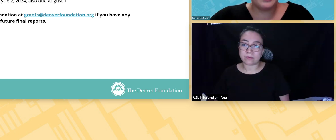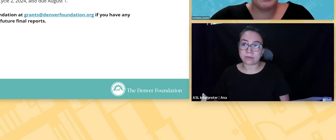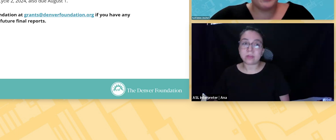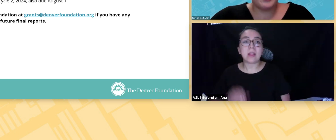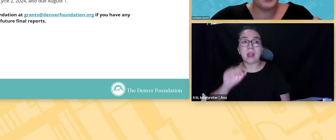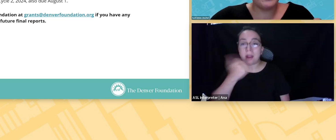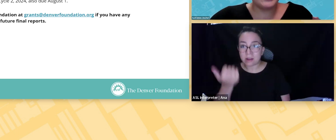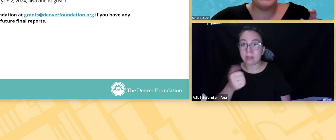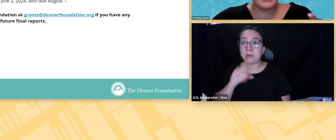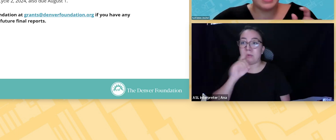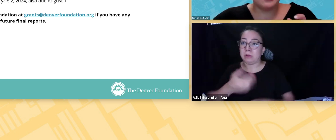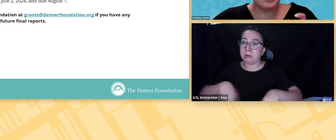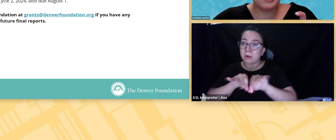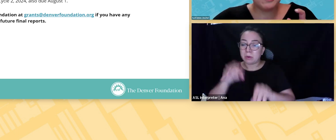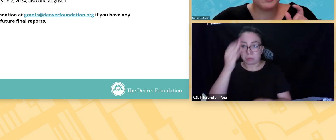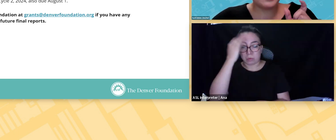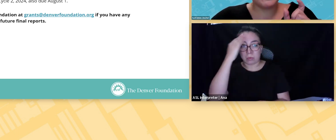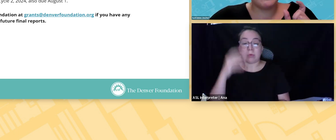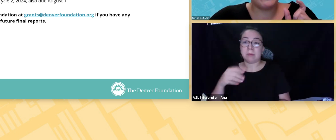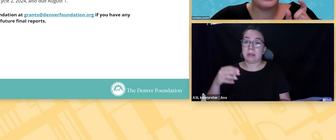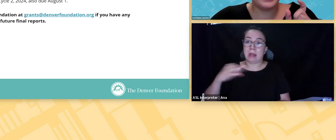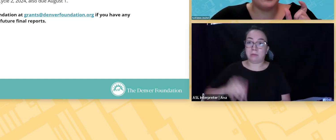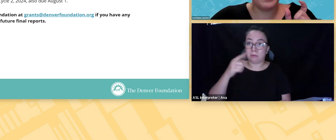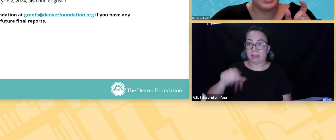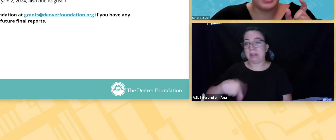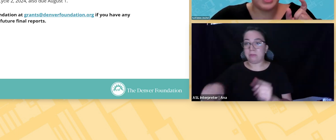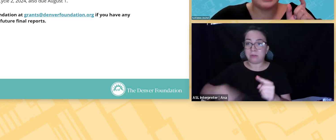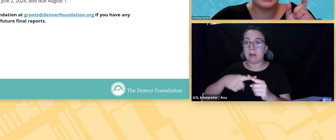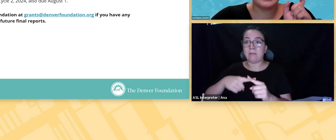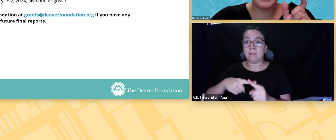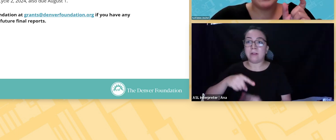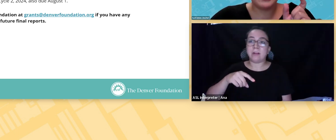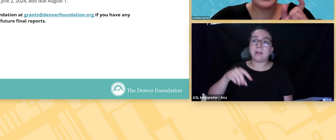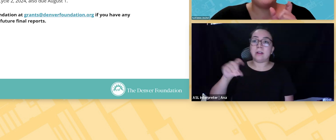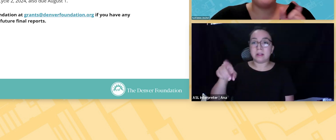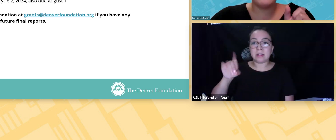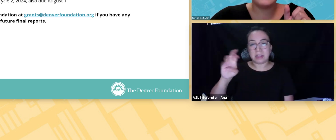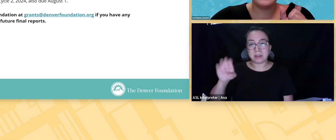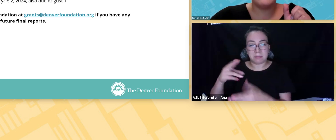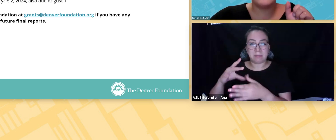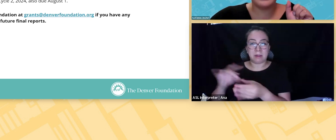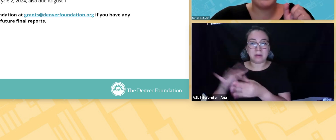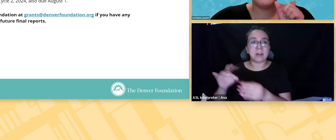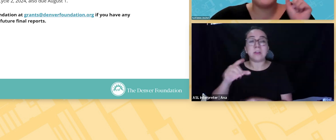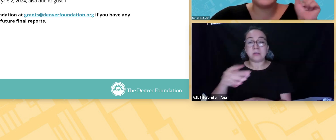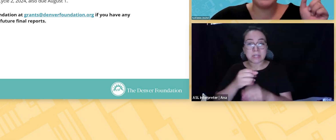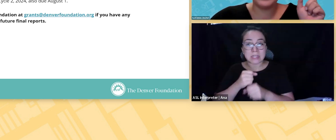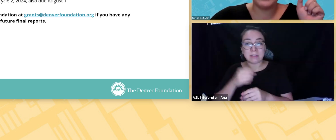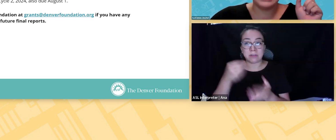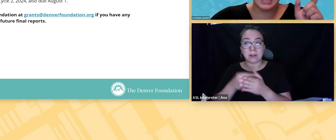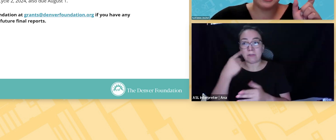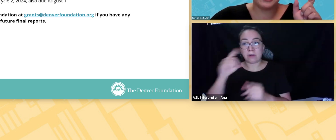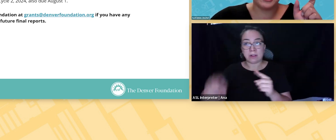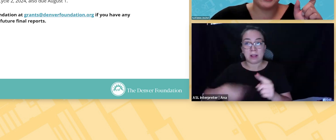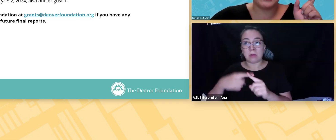Another really important note: to be eligible for this round for CGP, as Desa mentioned, if you received a grant for Cycle